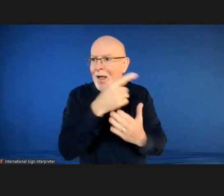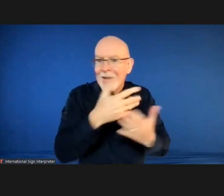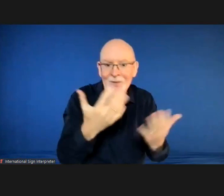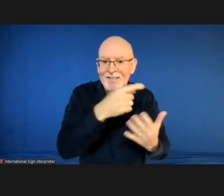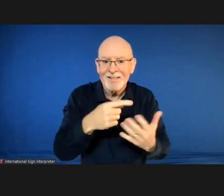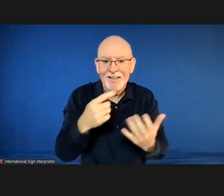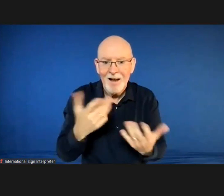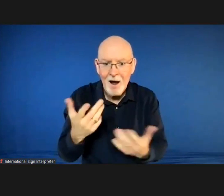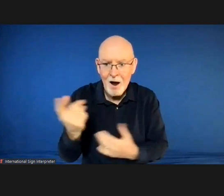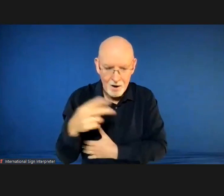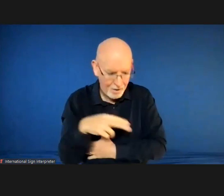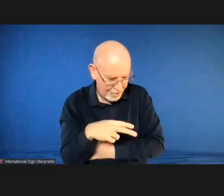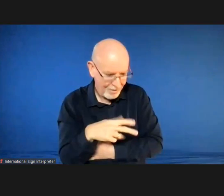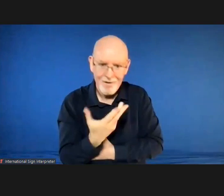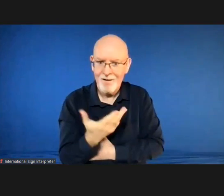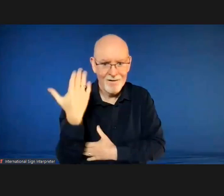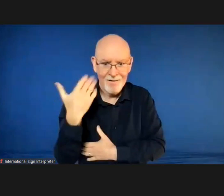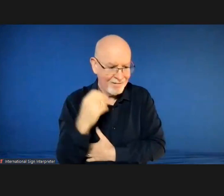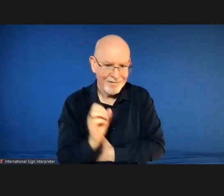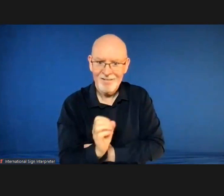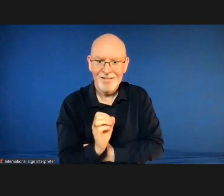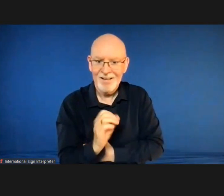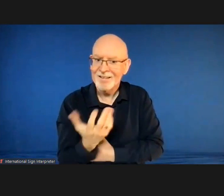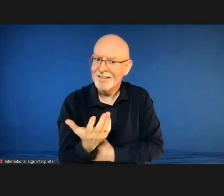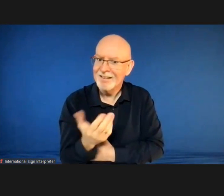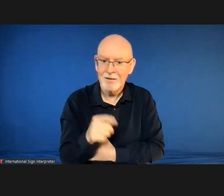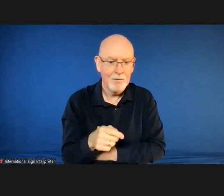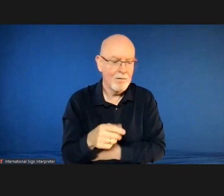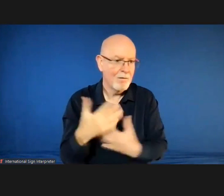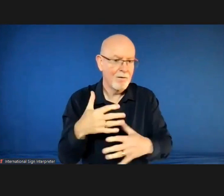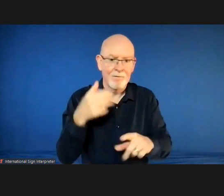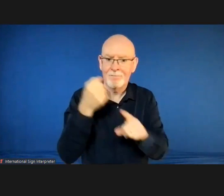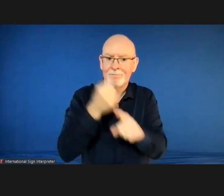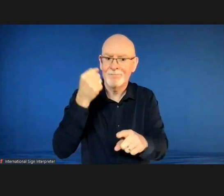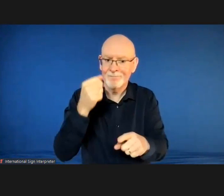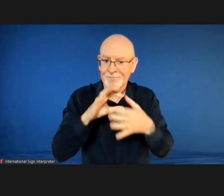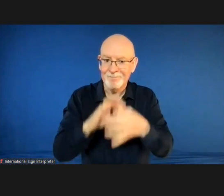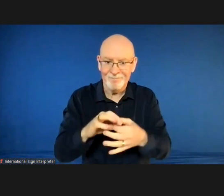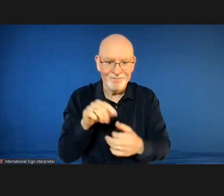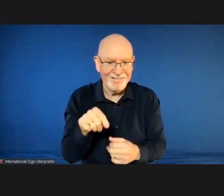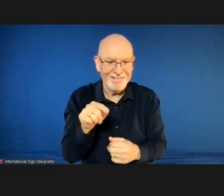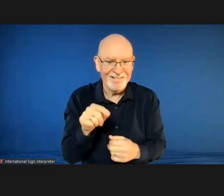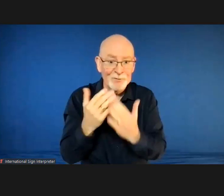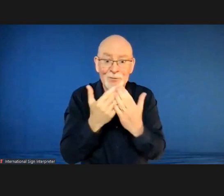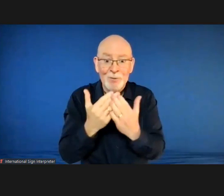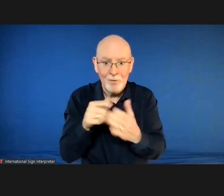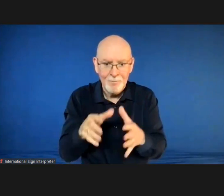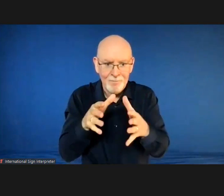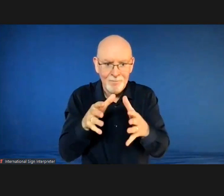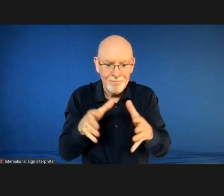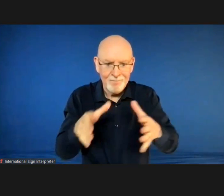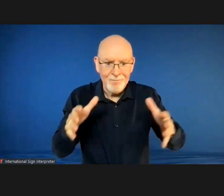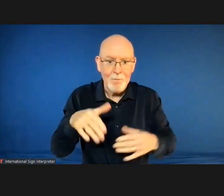impact was that the school was growing to be more deaf-friendly. One such instance is